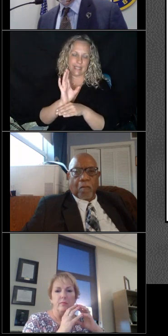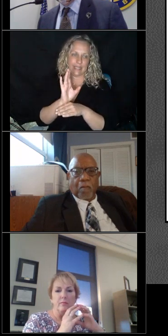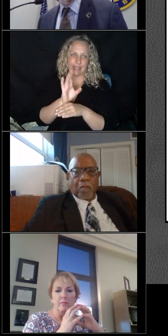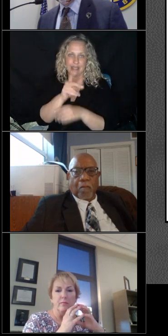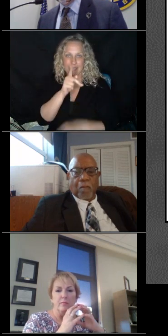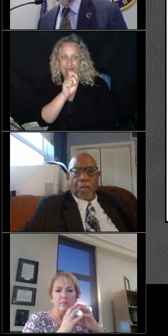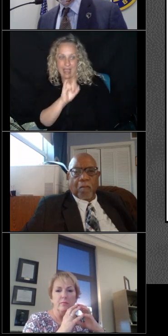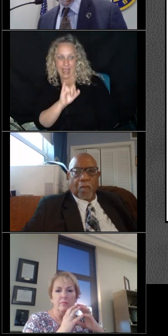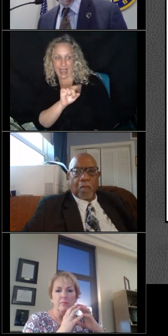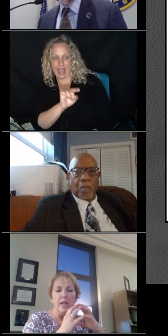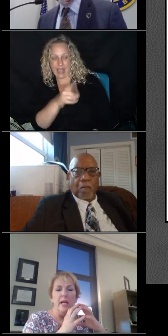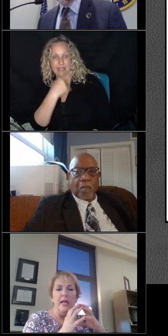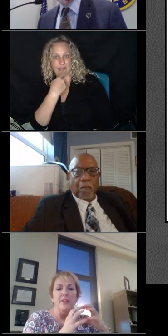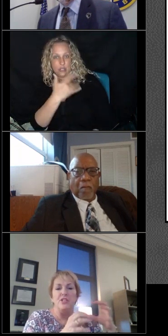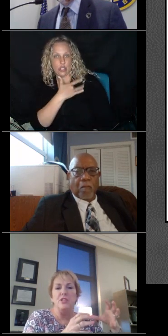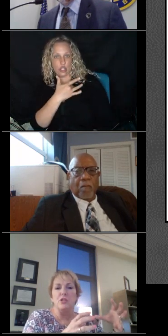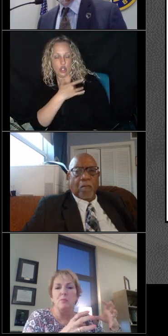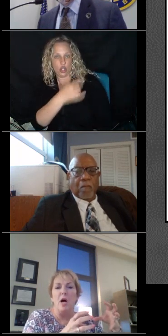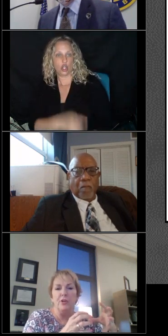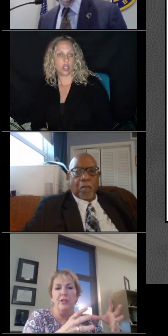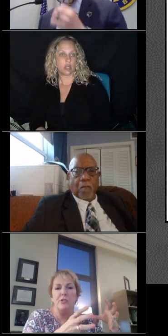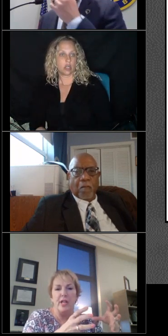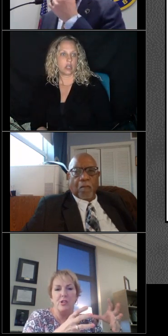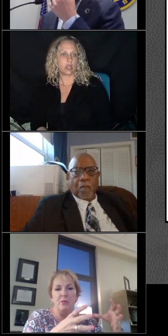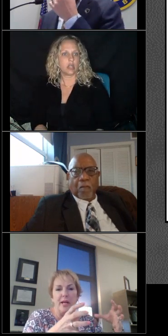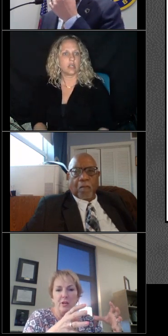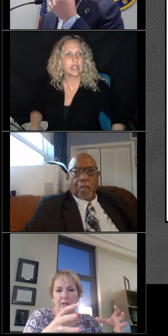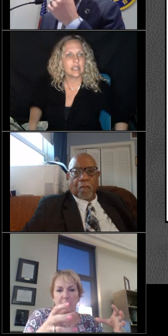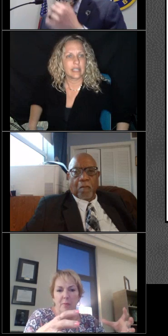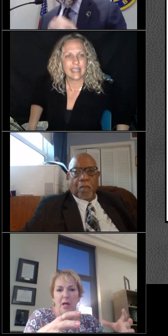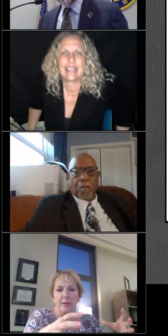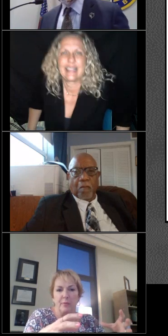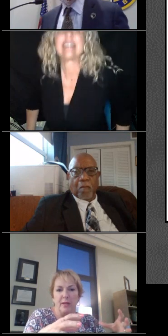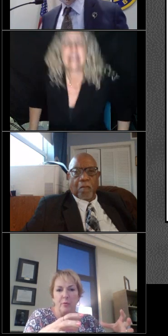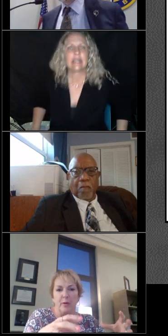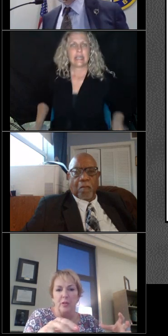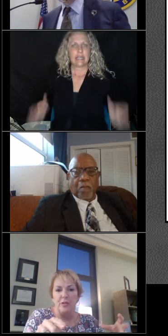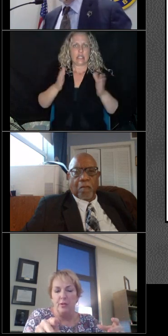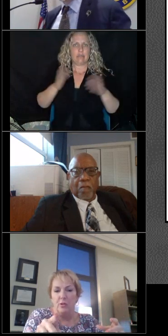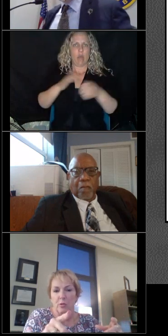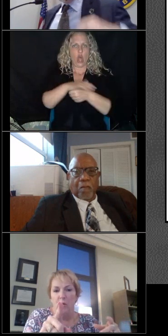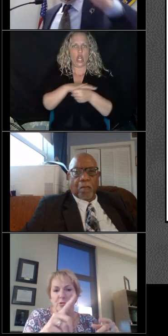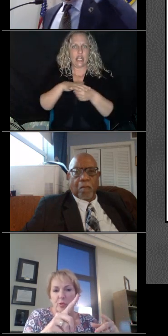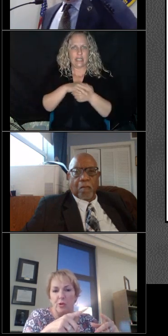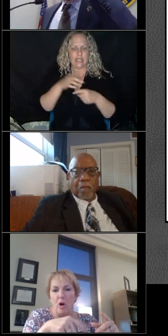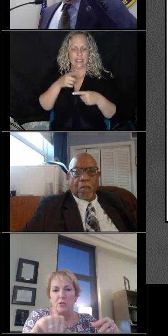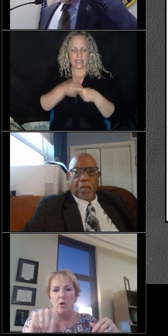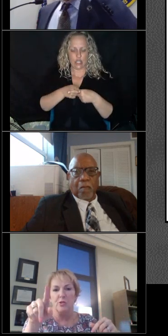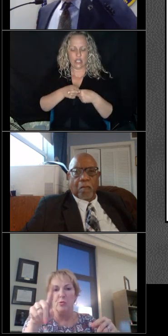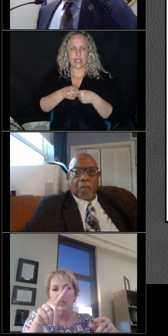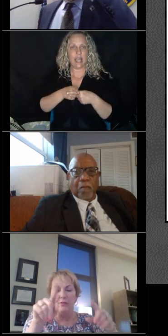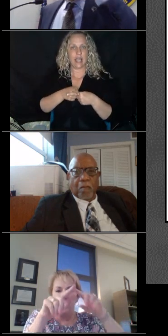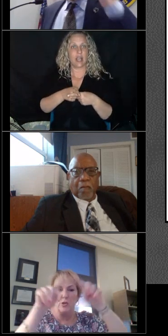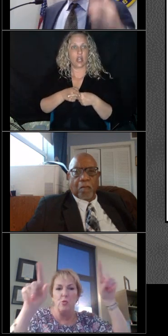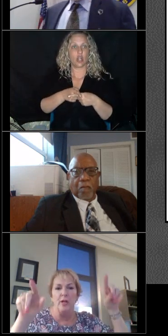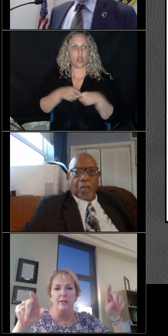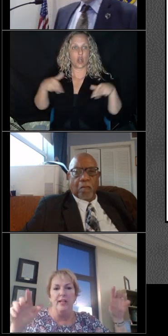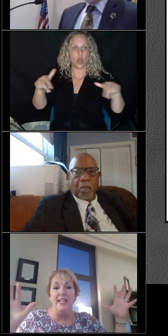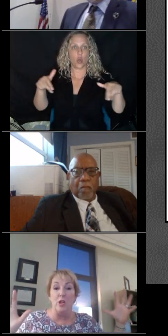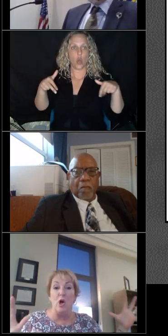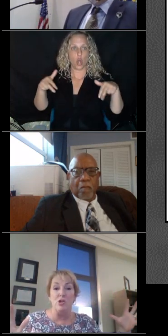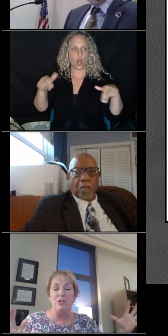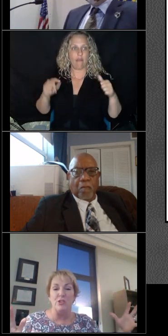Katz was concerned about. So and this is a smaller intersection, Mayor. Keep in mind, like when we look at the ones with the crosswalks, the